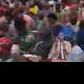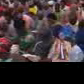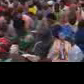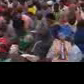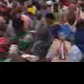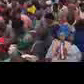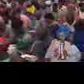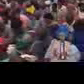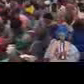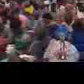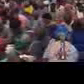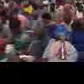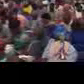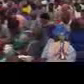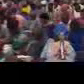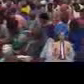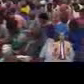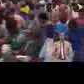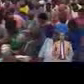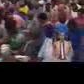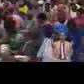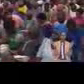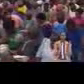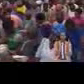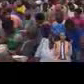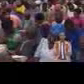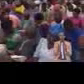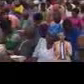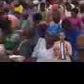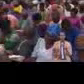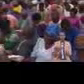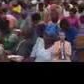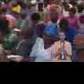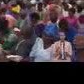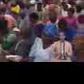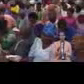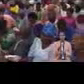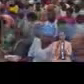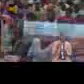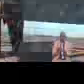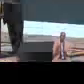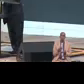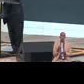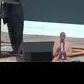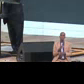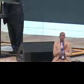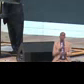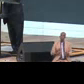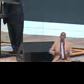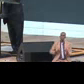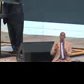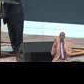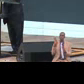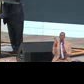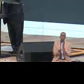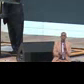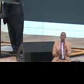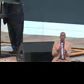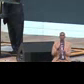openly, triumphing over them in it. He made a show